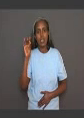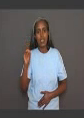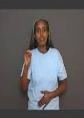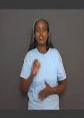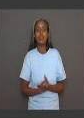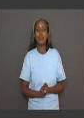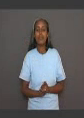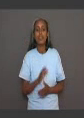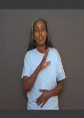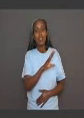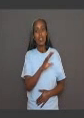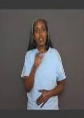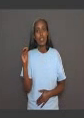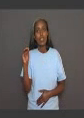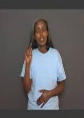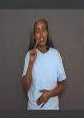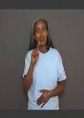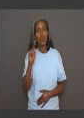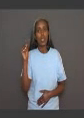180 and